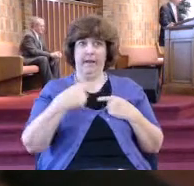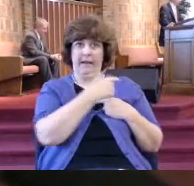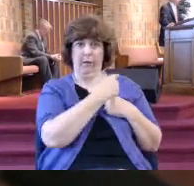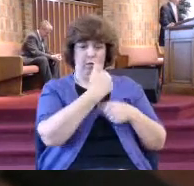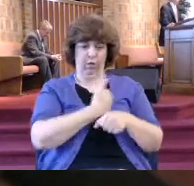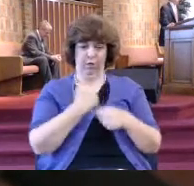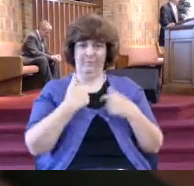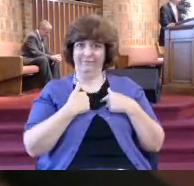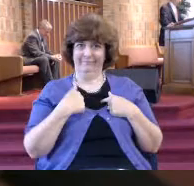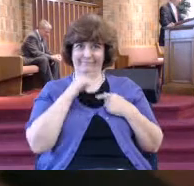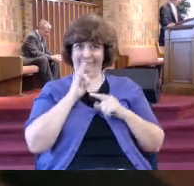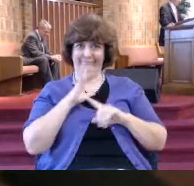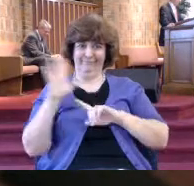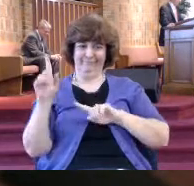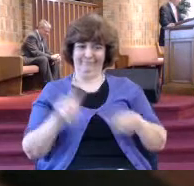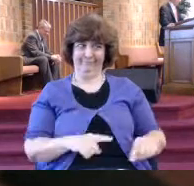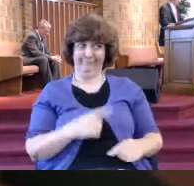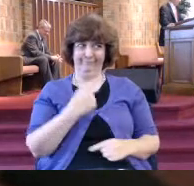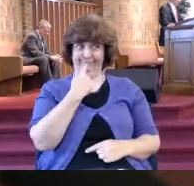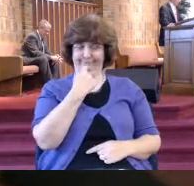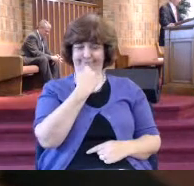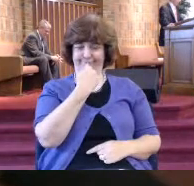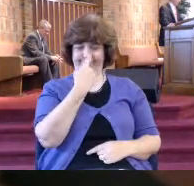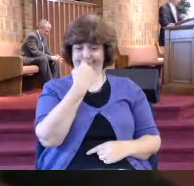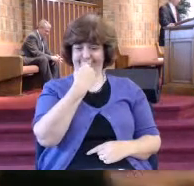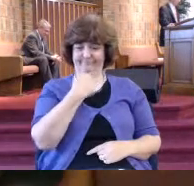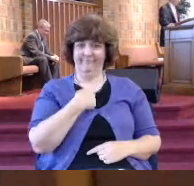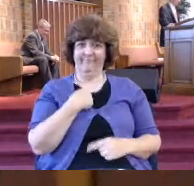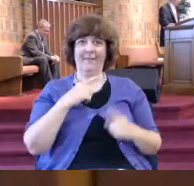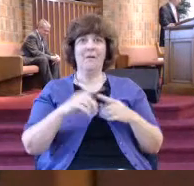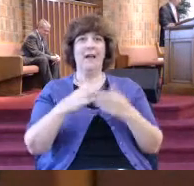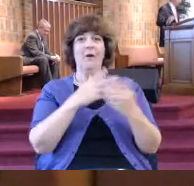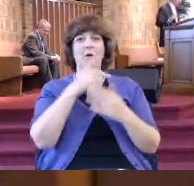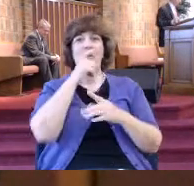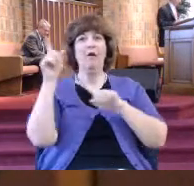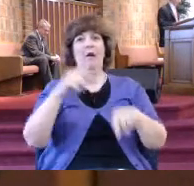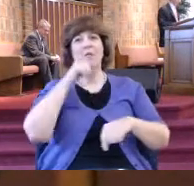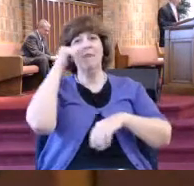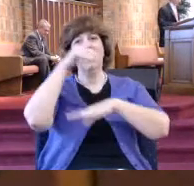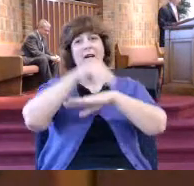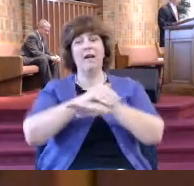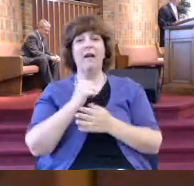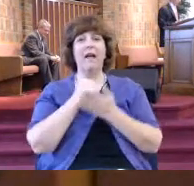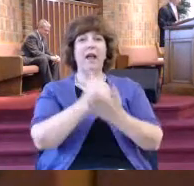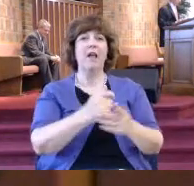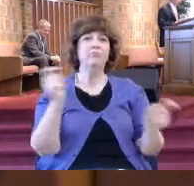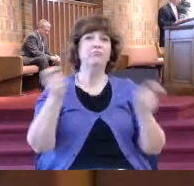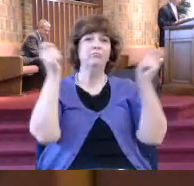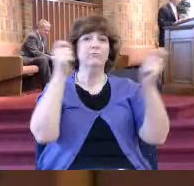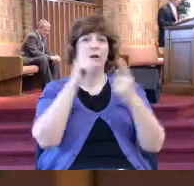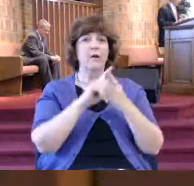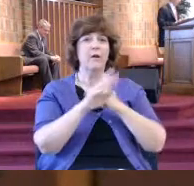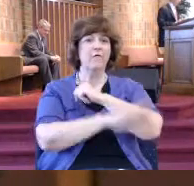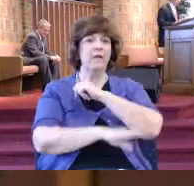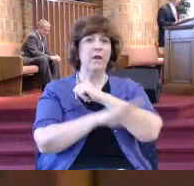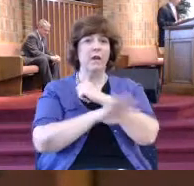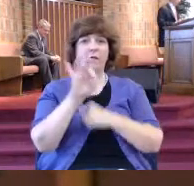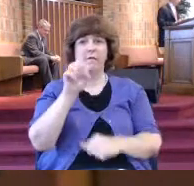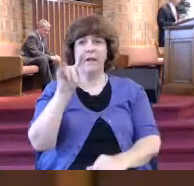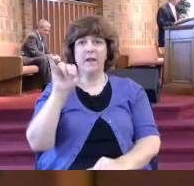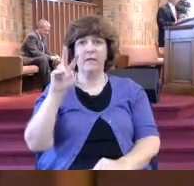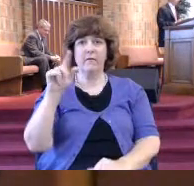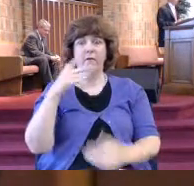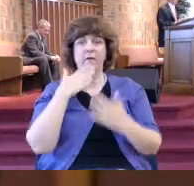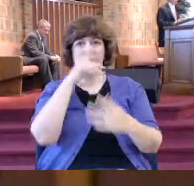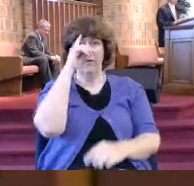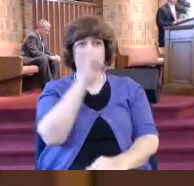morning, who donated candy, money, and time to make this year's Fall Festival a success. Special thank you to the Edisons and Wilburns for